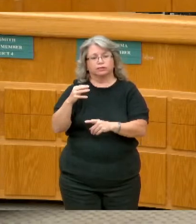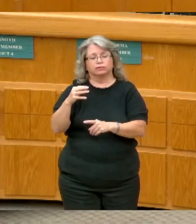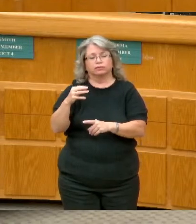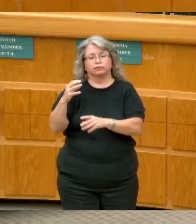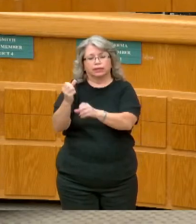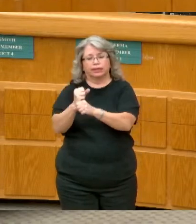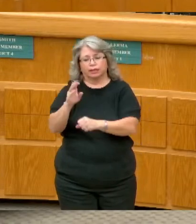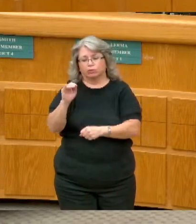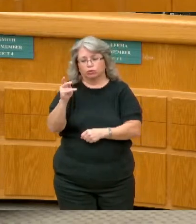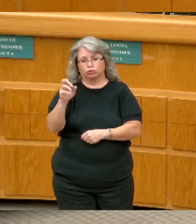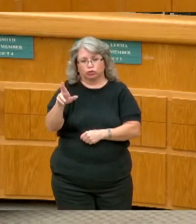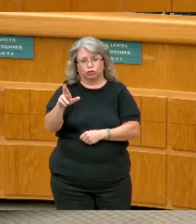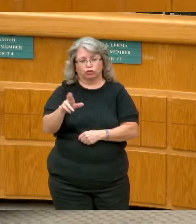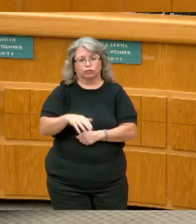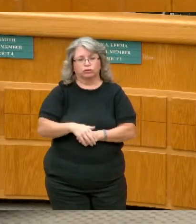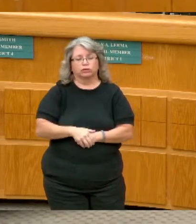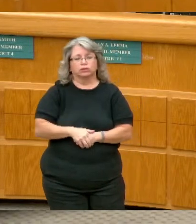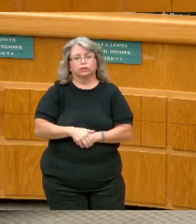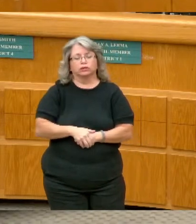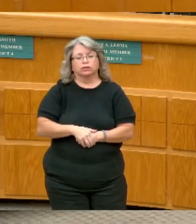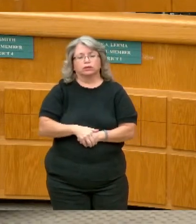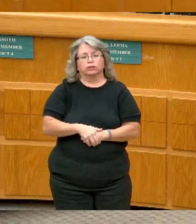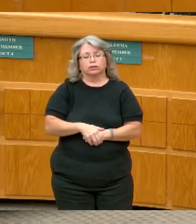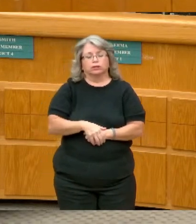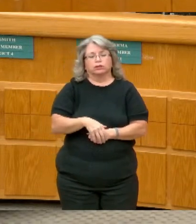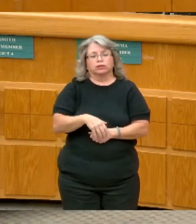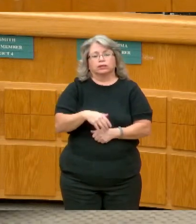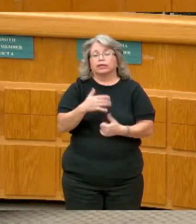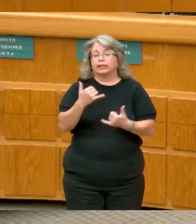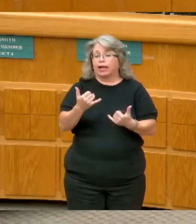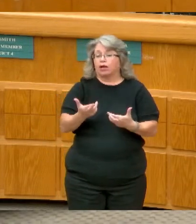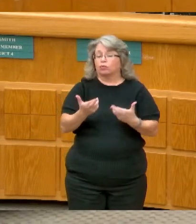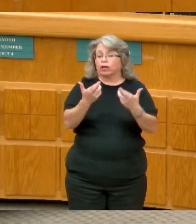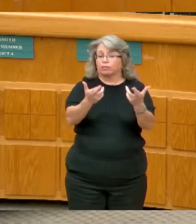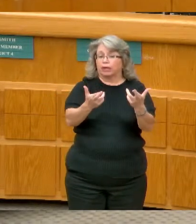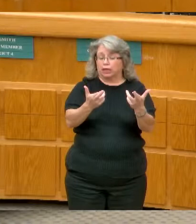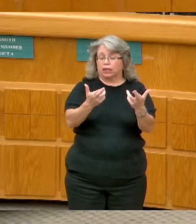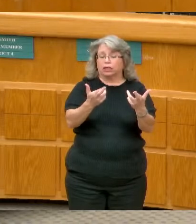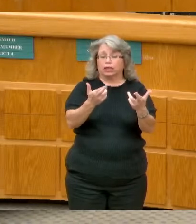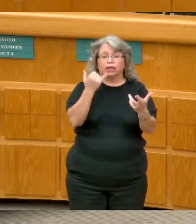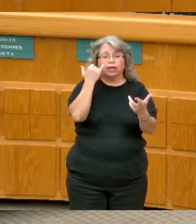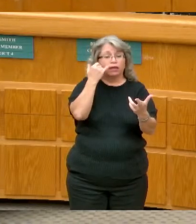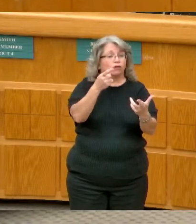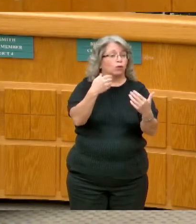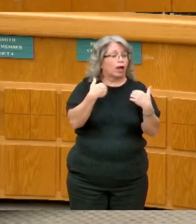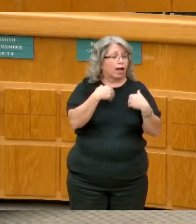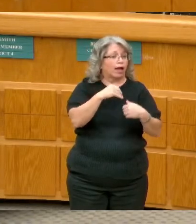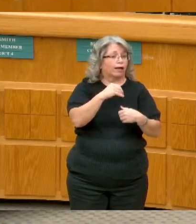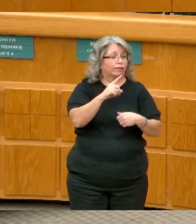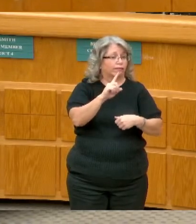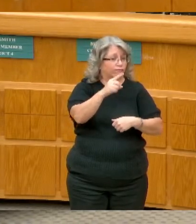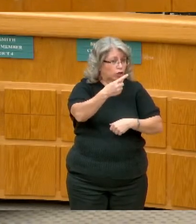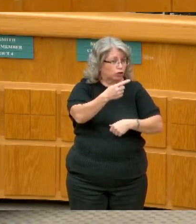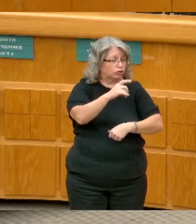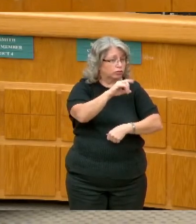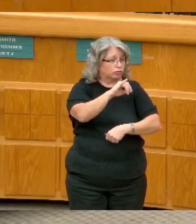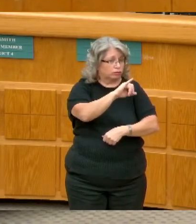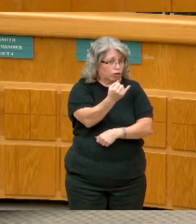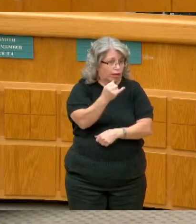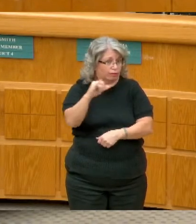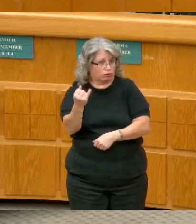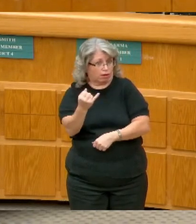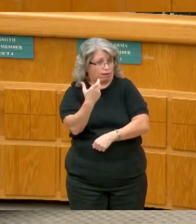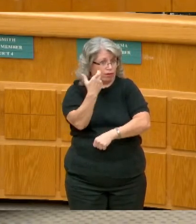consider getting the 2 mRNAs. So if you've had a J&J vaccine, you may want to speak with your physician